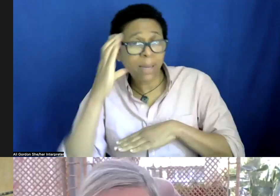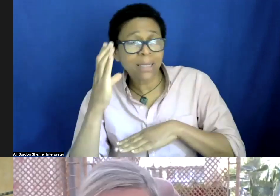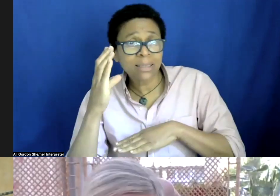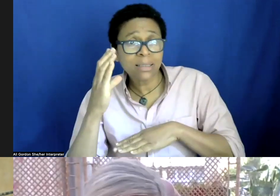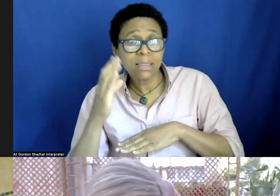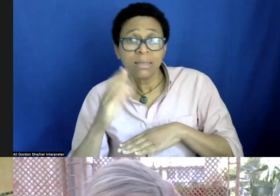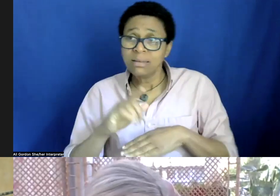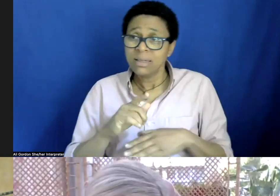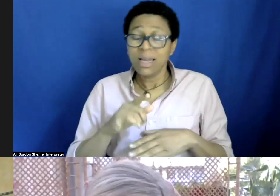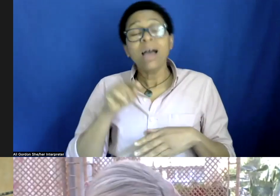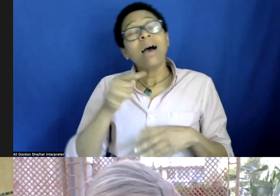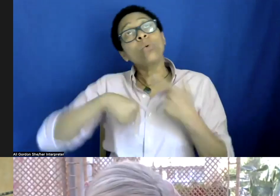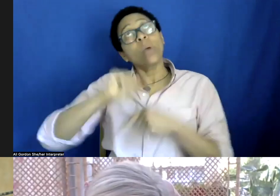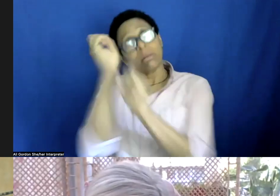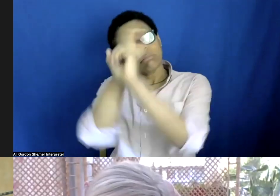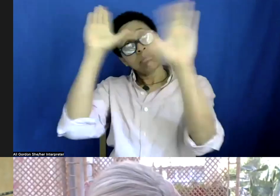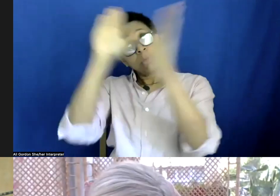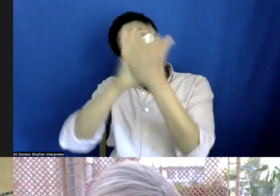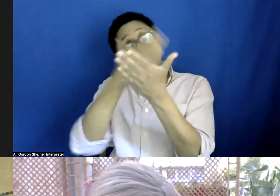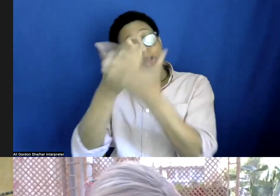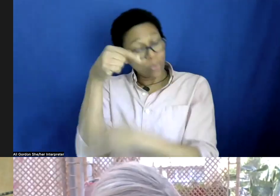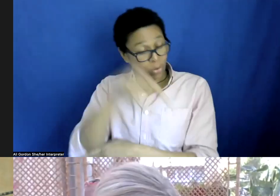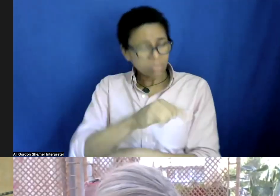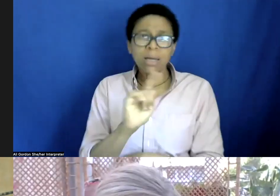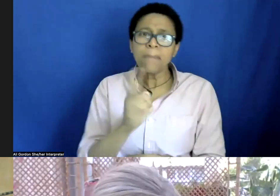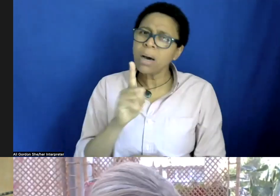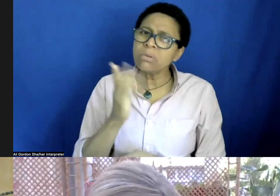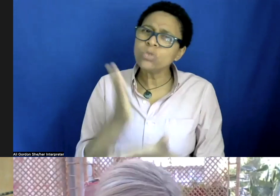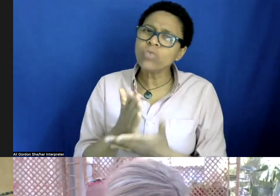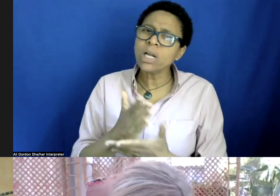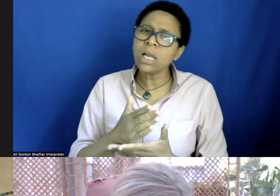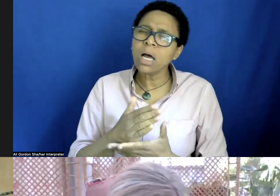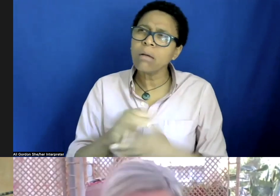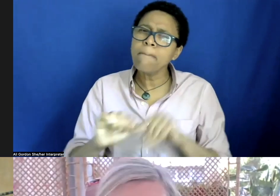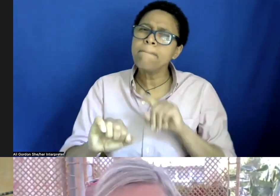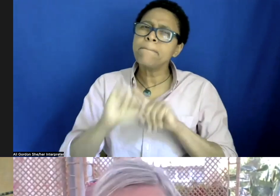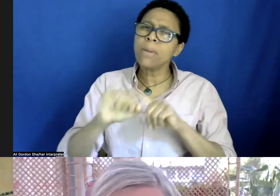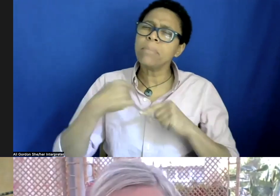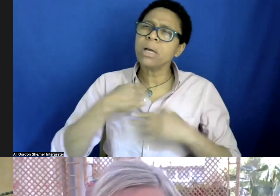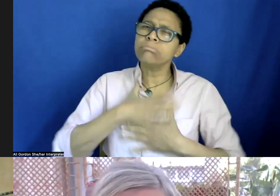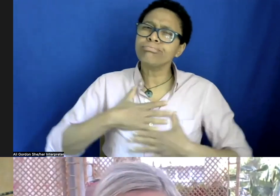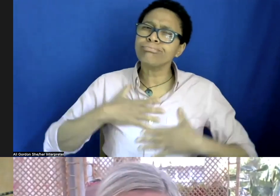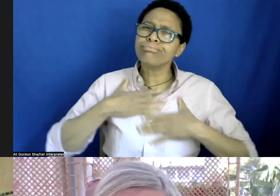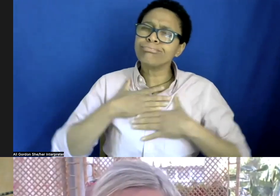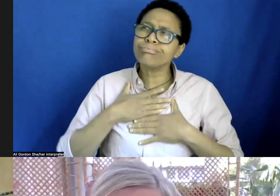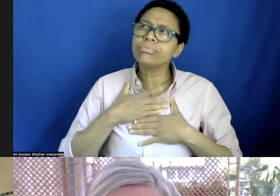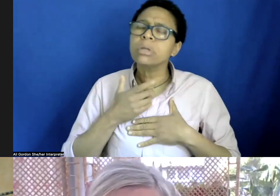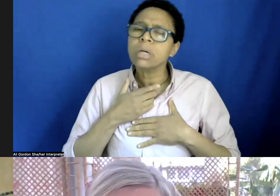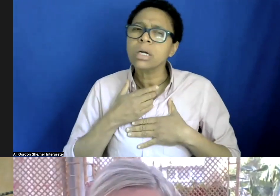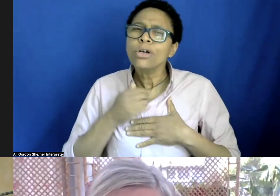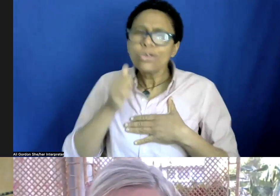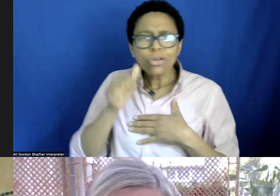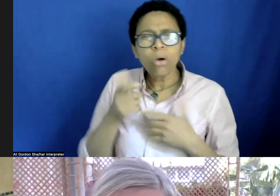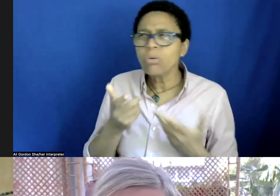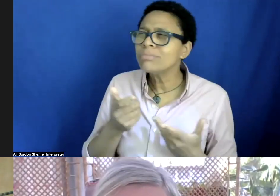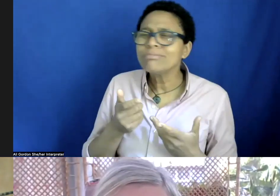own interpretation in. But I was just really struck with that, you know, that maybe like a child puts all the